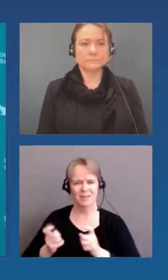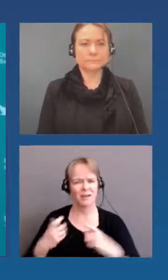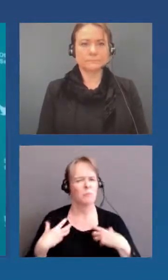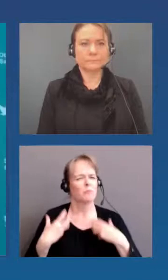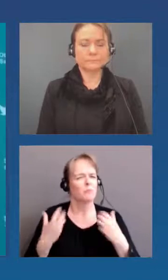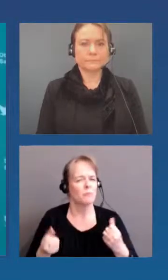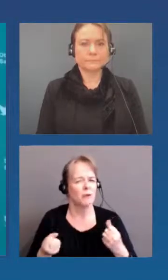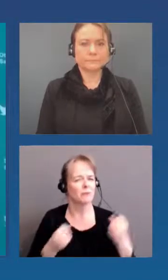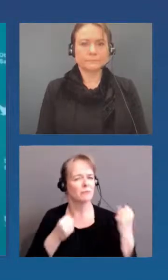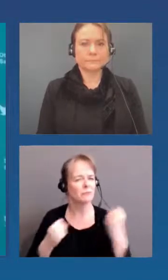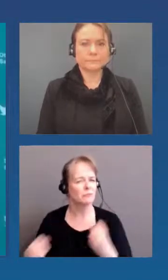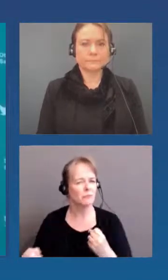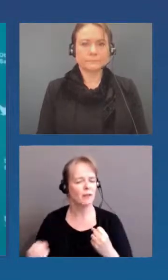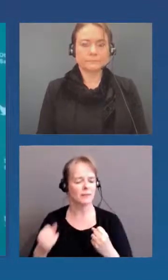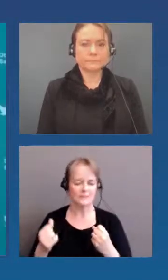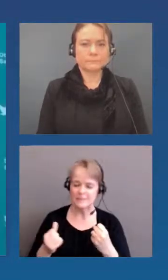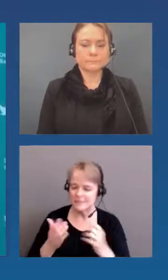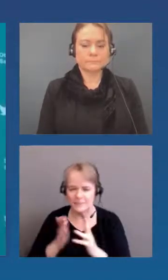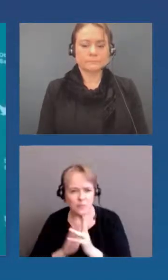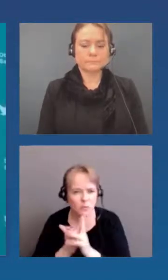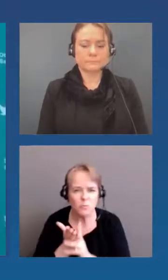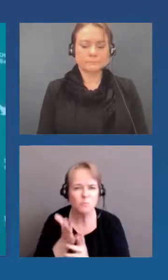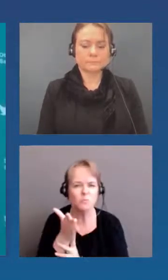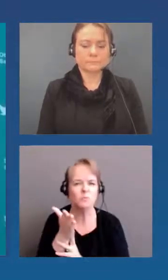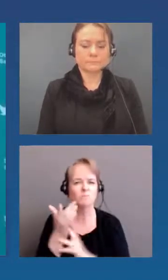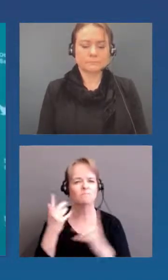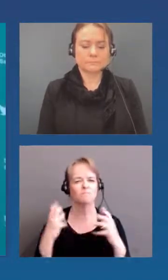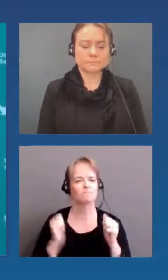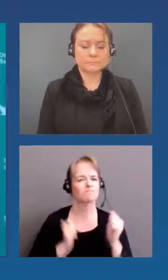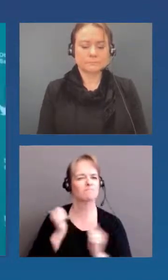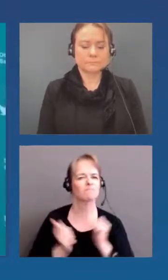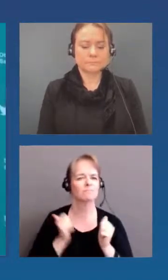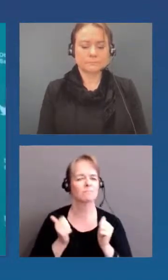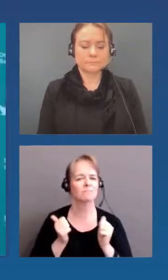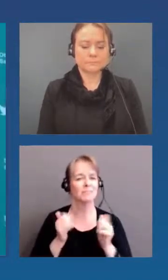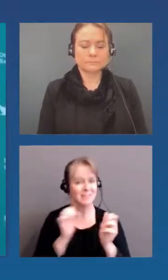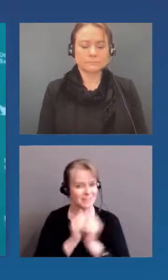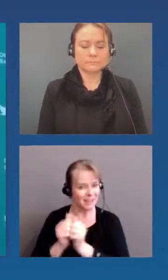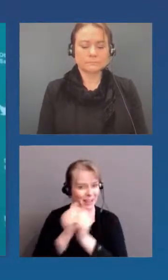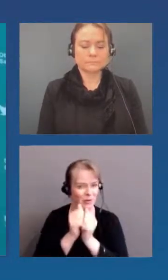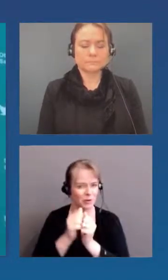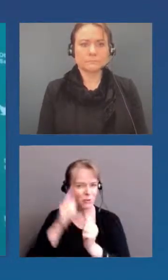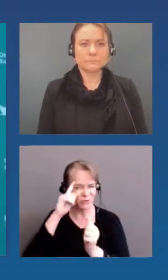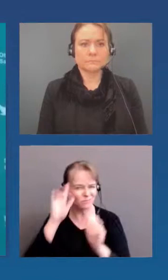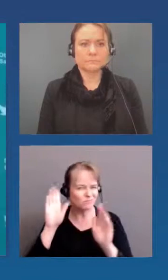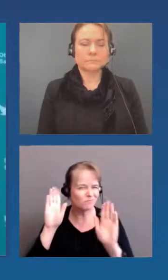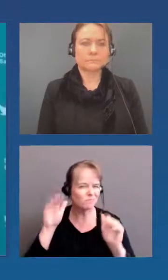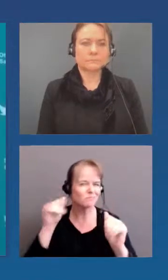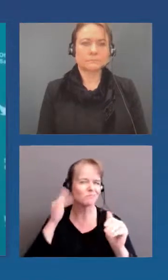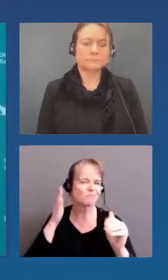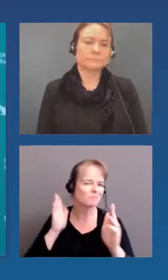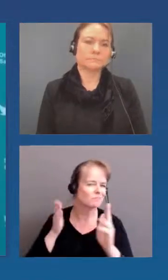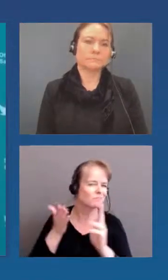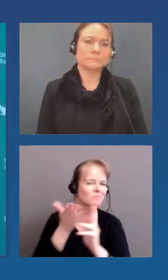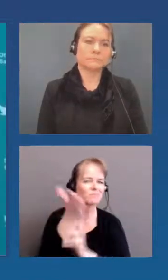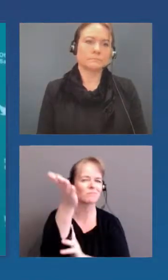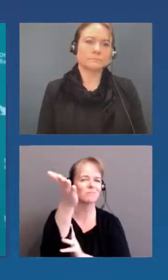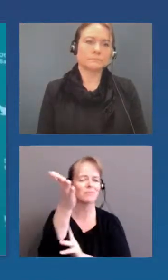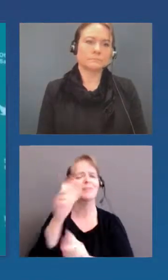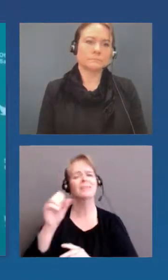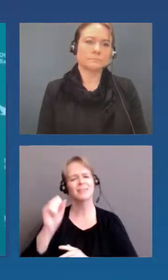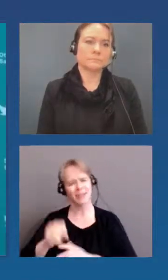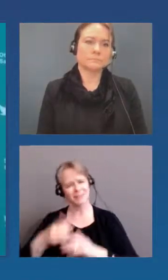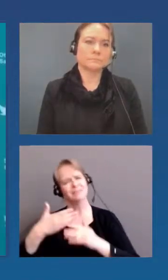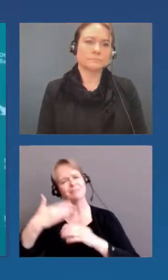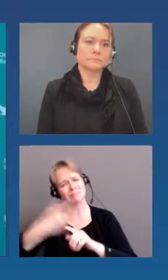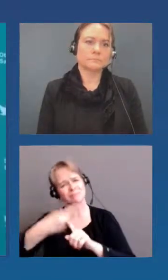community. Together, we are forging ahead. And while there are many months of hard work ahead of us, we